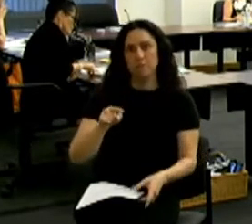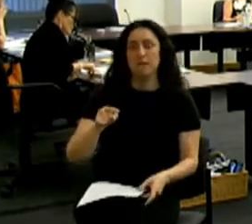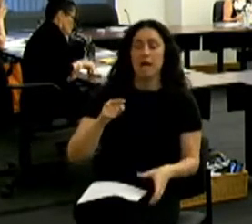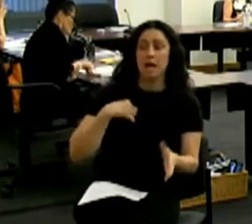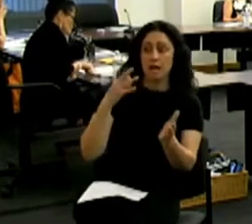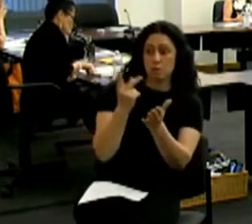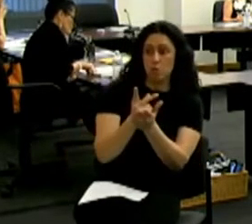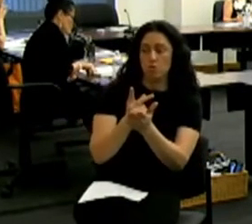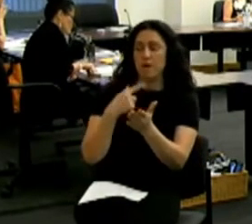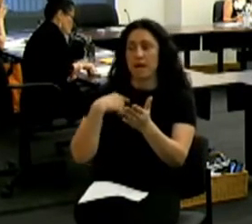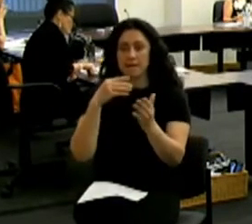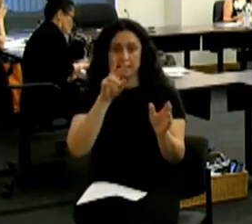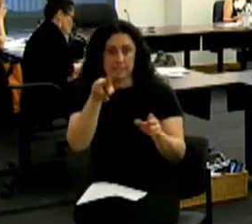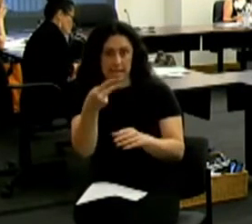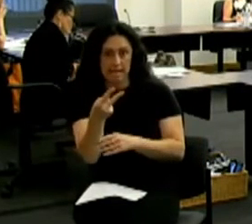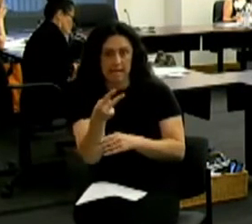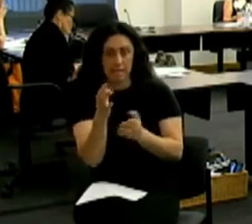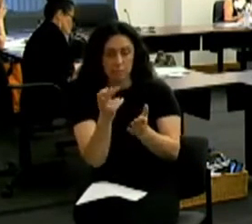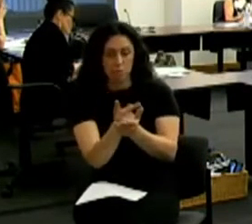Any discussion?